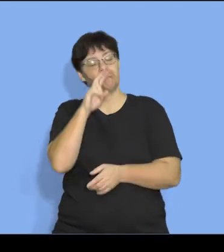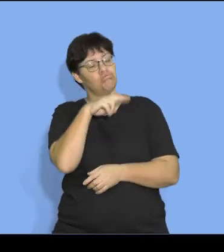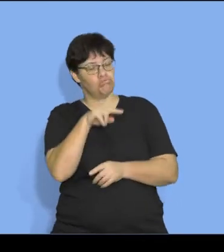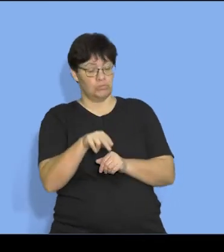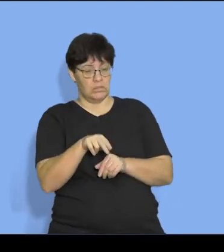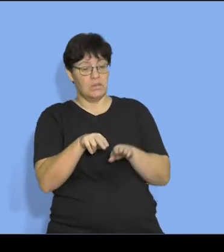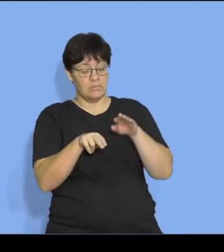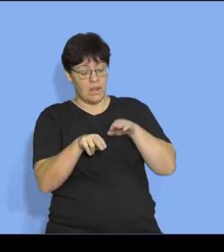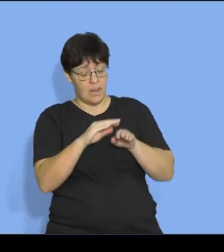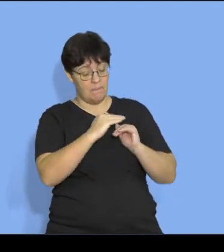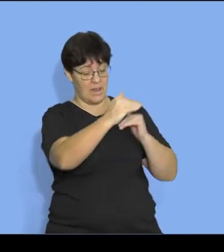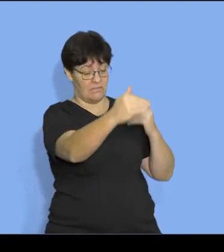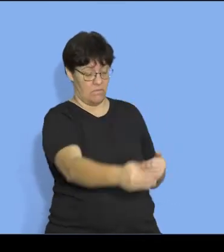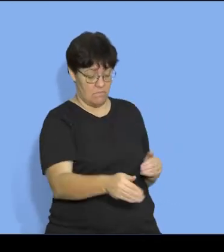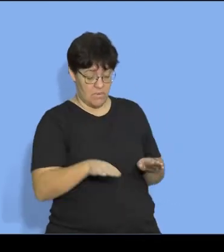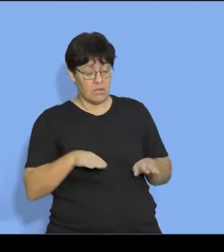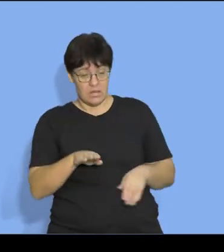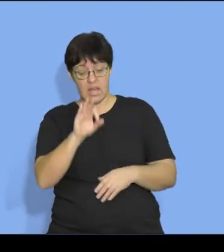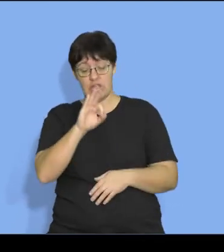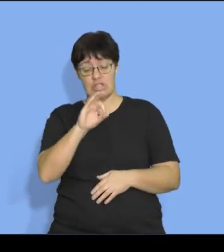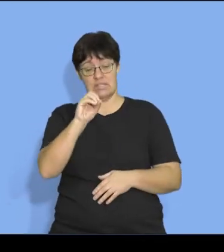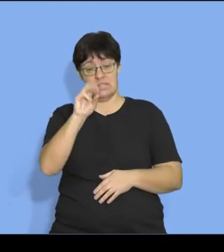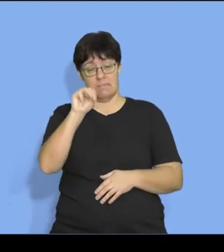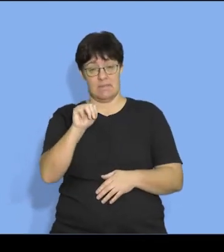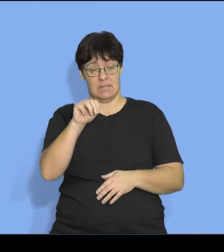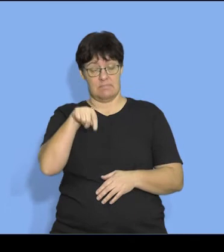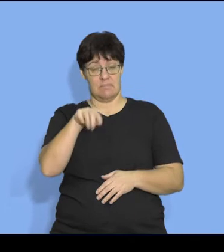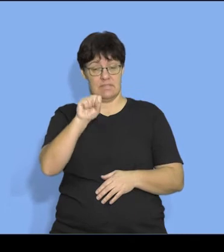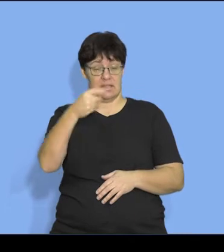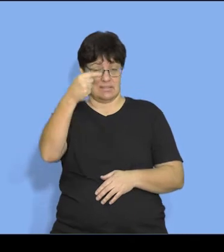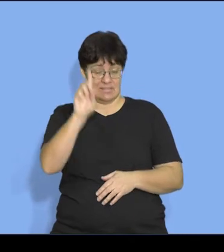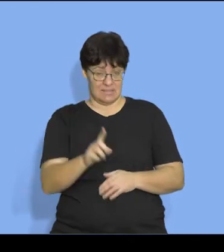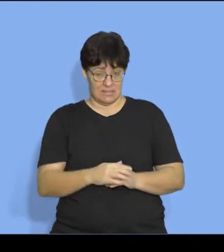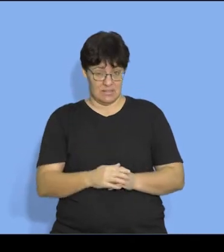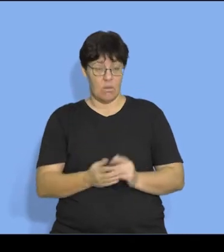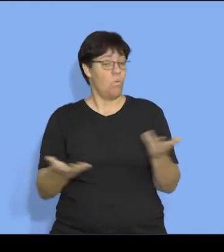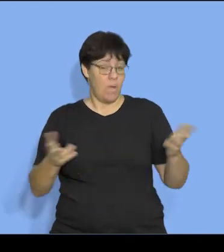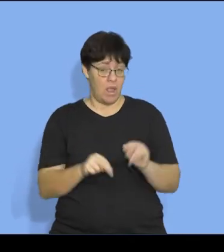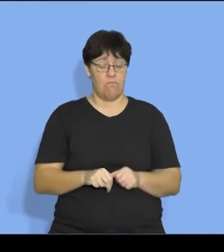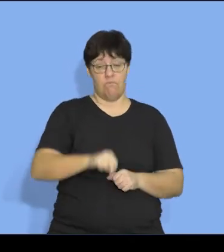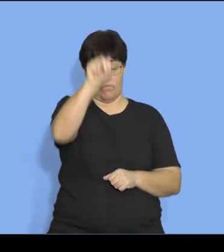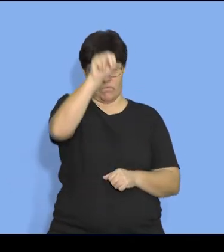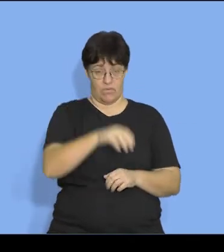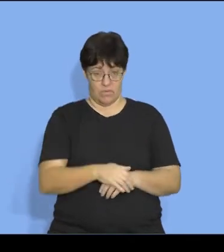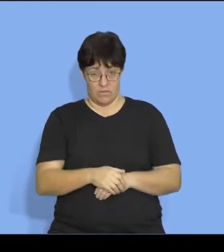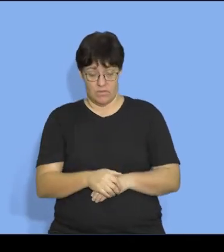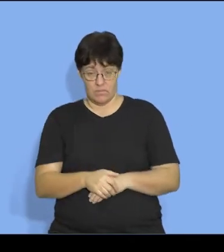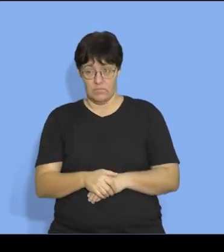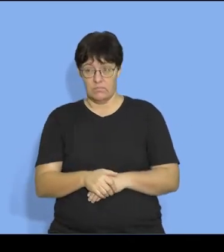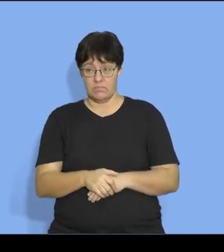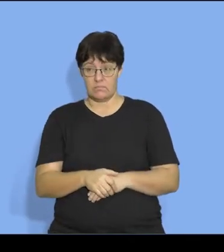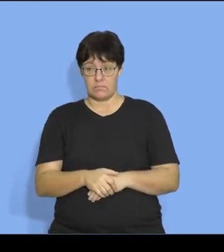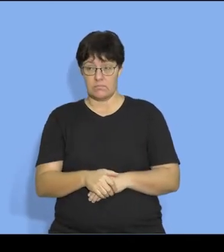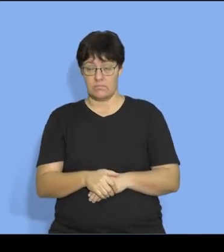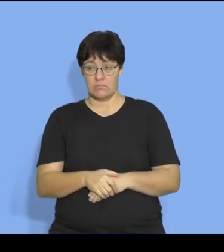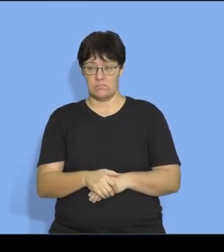train is going at 30 meters per second. And it's going north. I ask you, what is